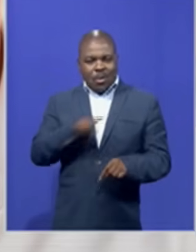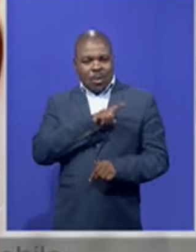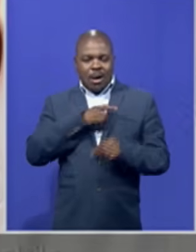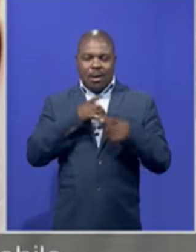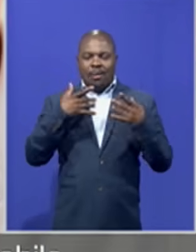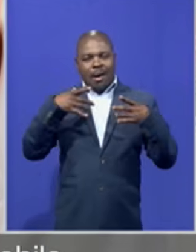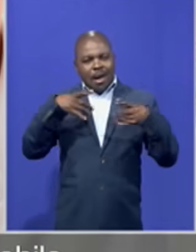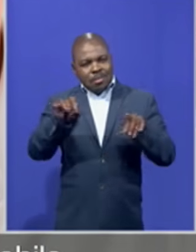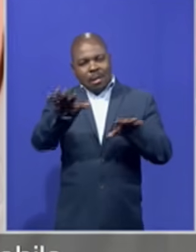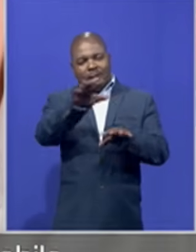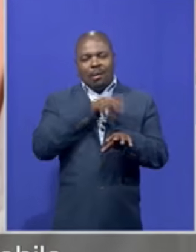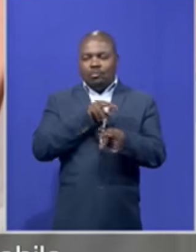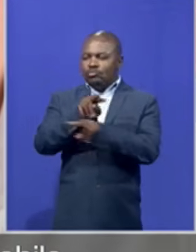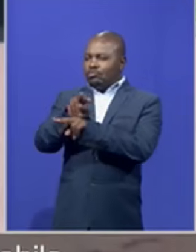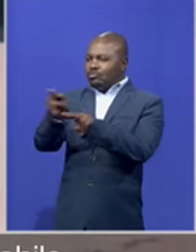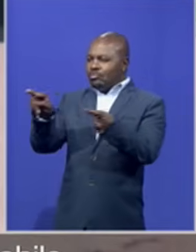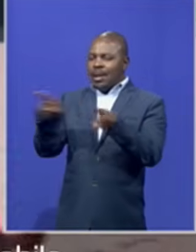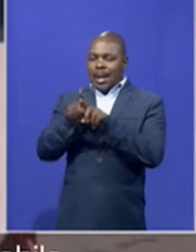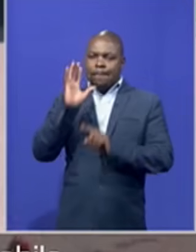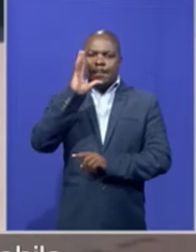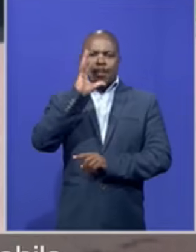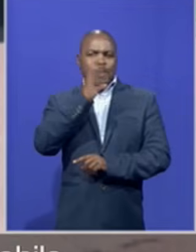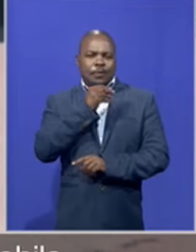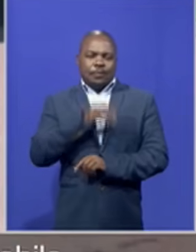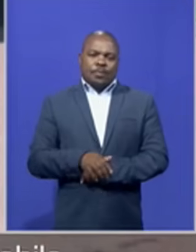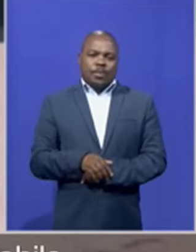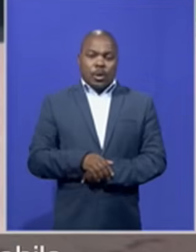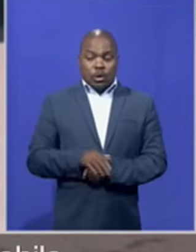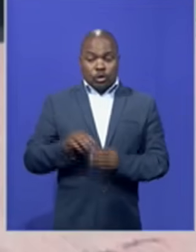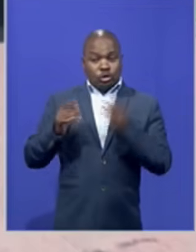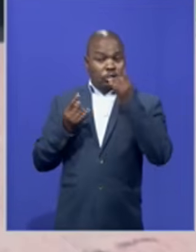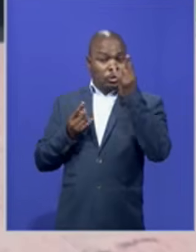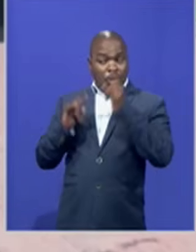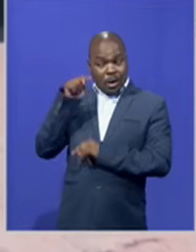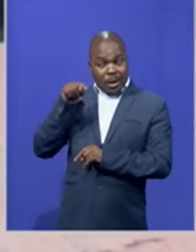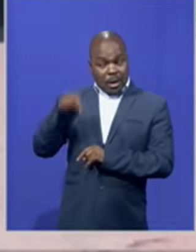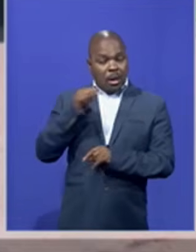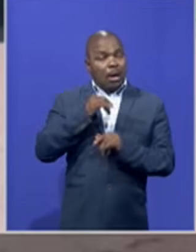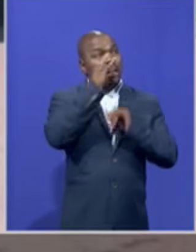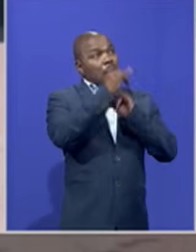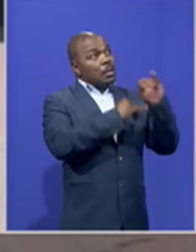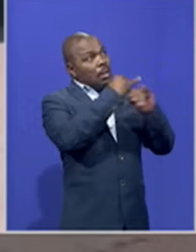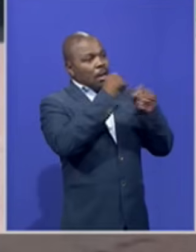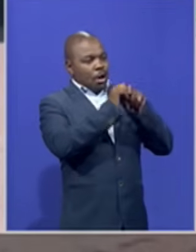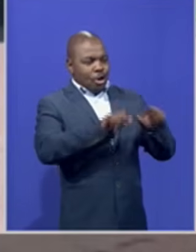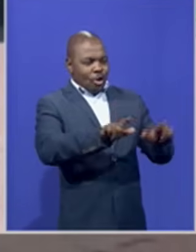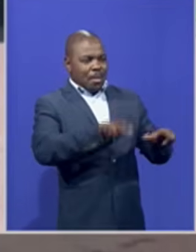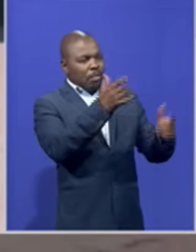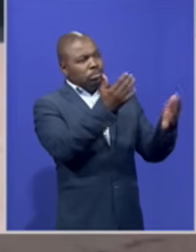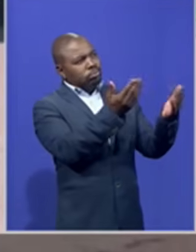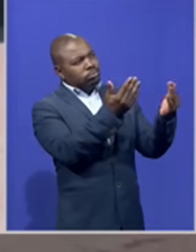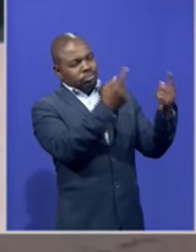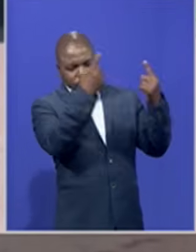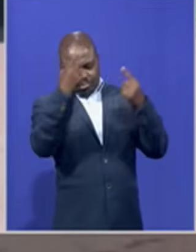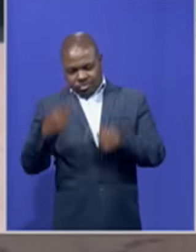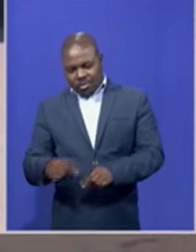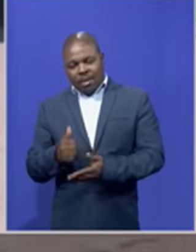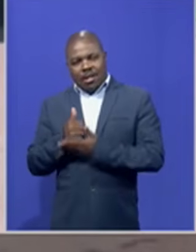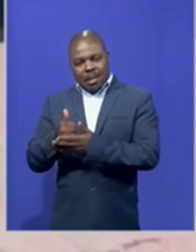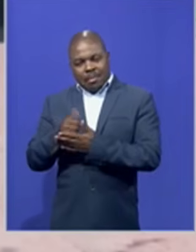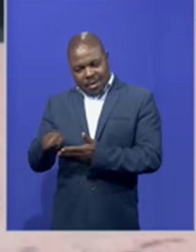wildlife and natural beauty here. Toropo ya Hoedspruit e tšwela pele go oketša baeti ba boditšhabatšhaba le ba selegae fa o seo se godišago ikonomi